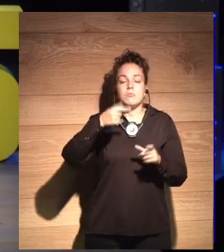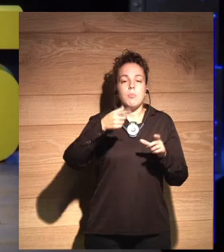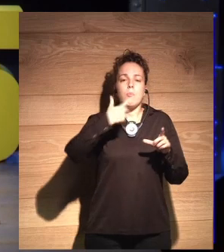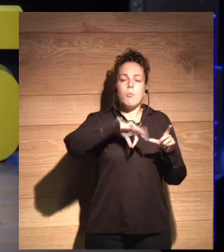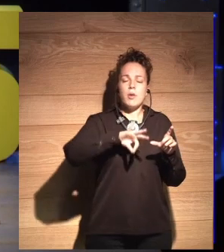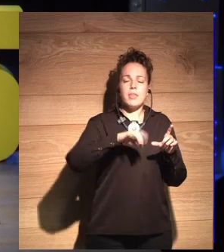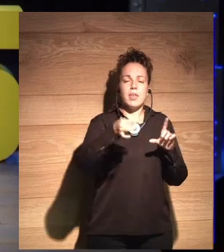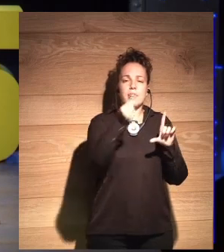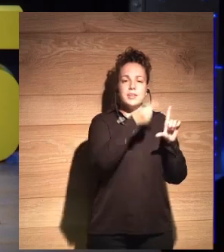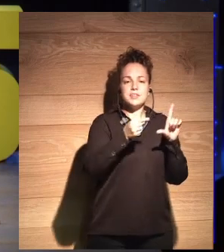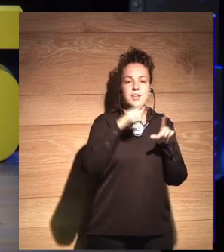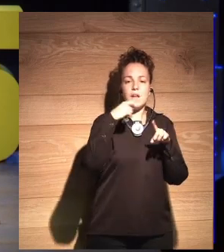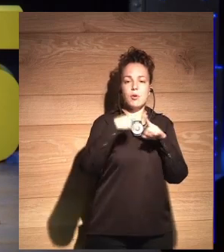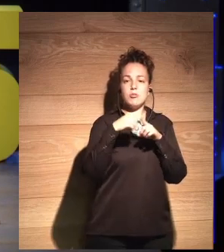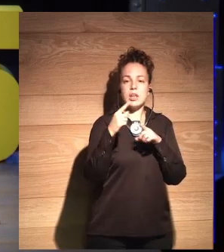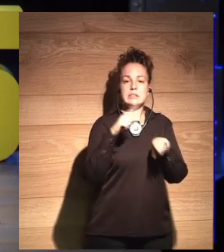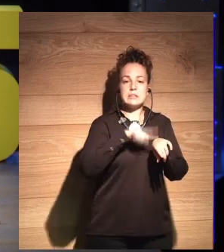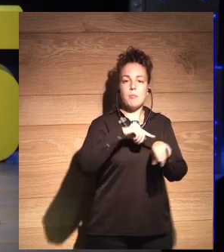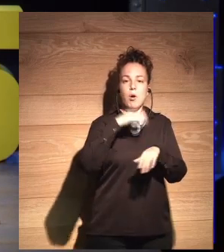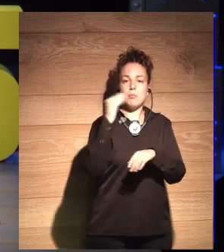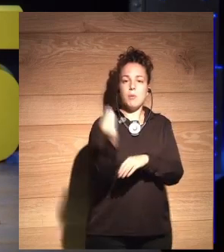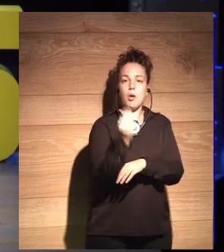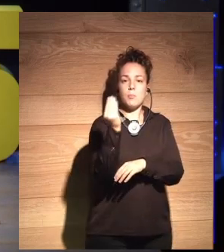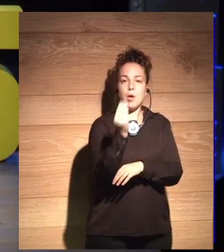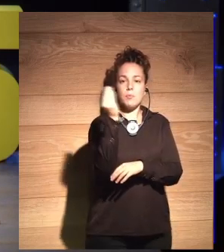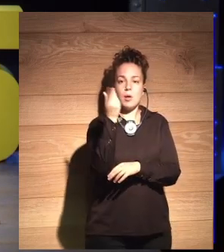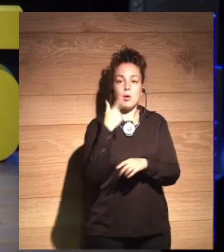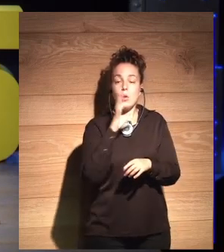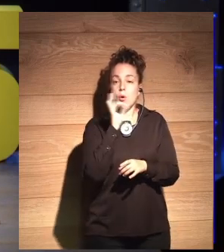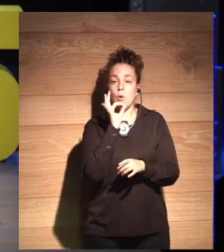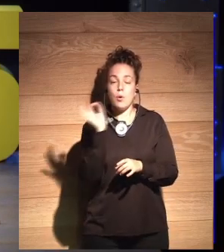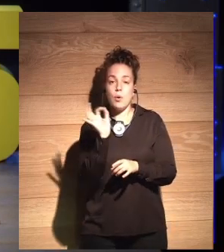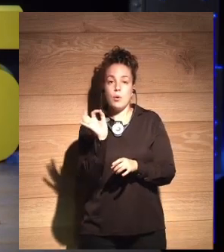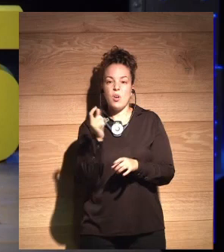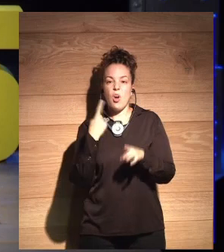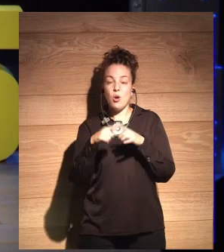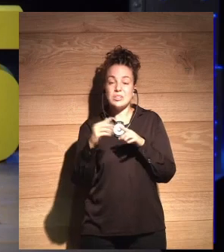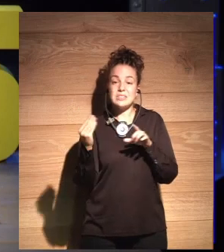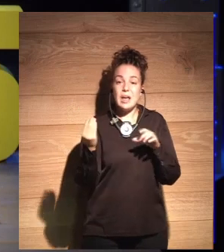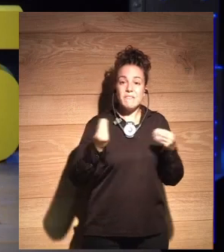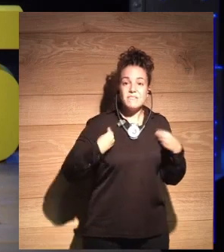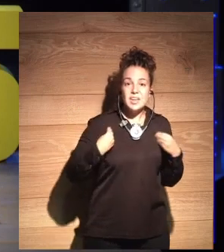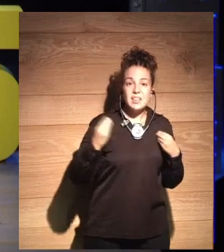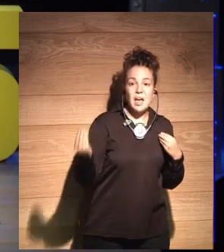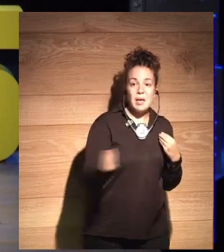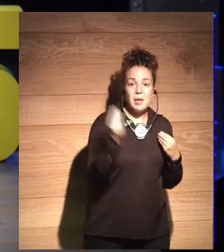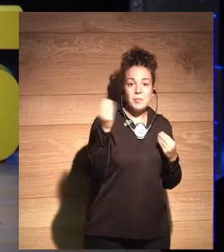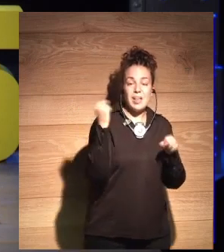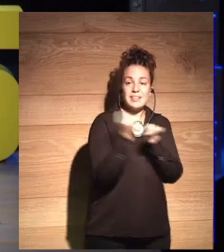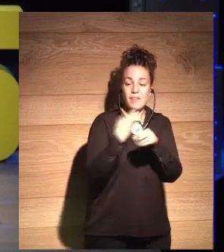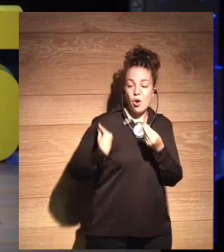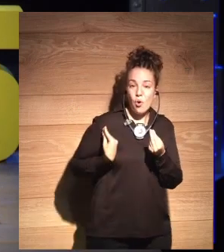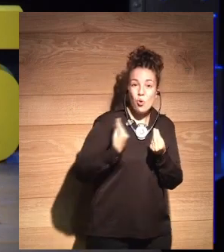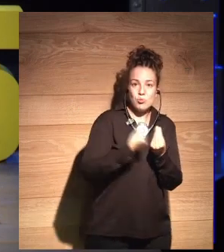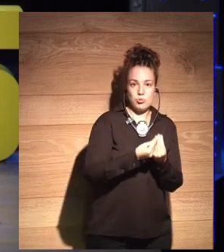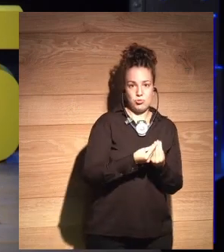worse? Things that amplify our lives and are good tools that work with us instead of getting in the way and making us look bad if we